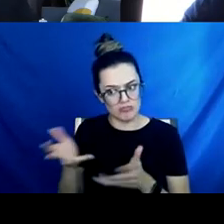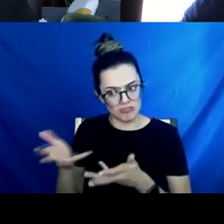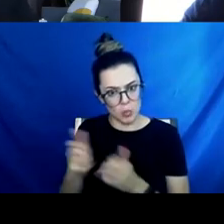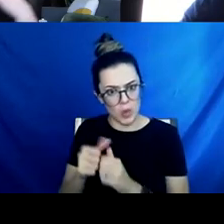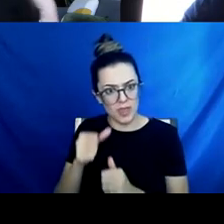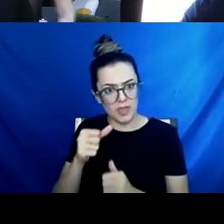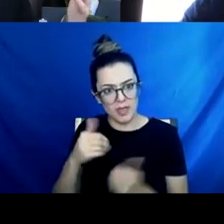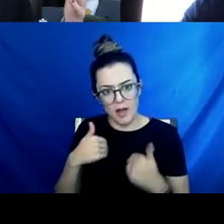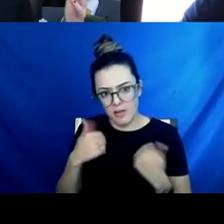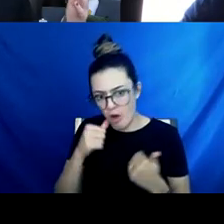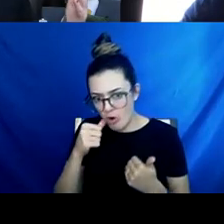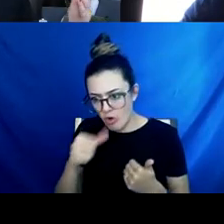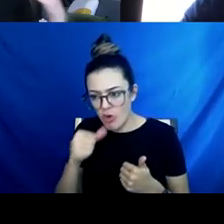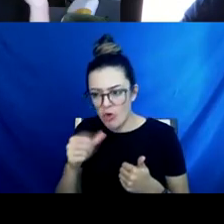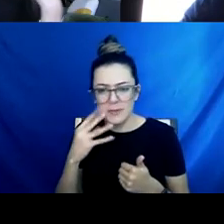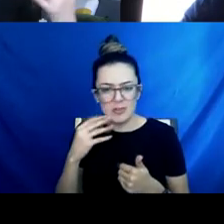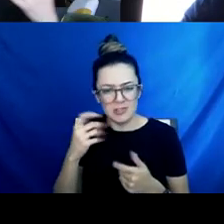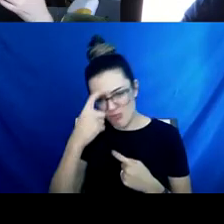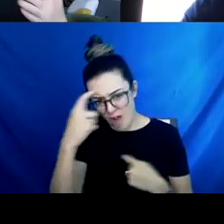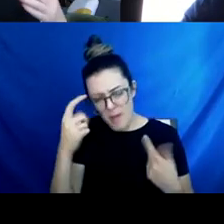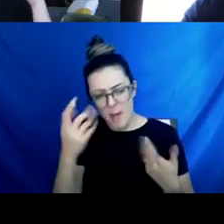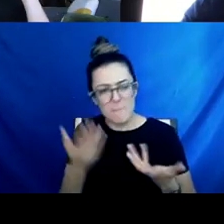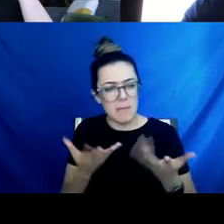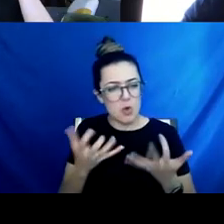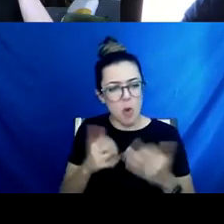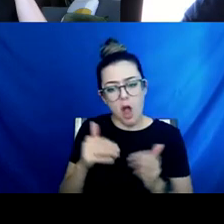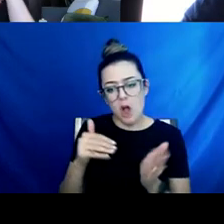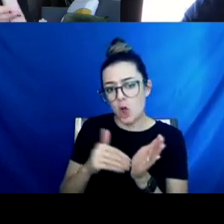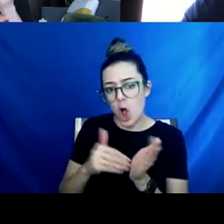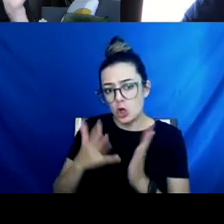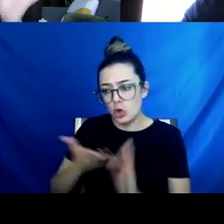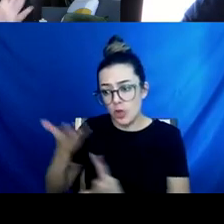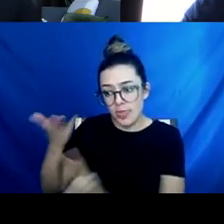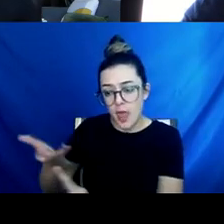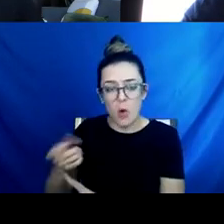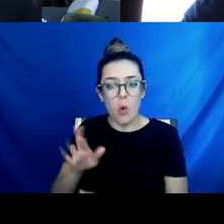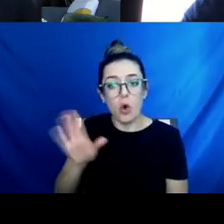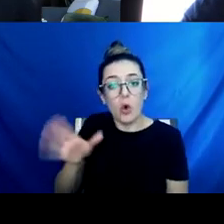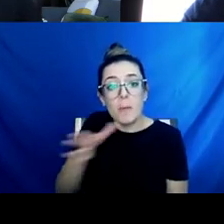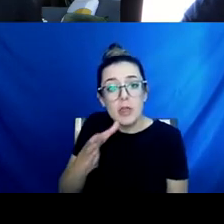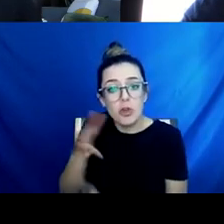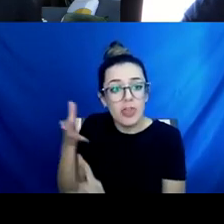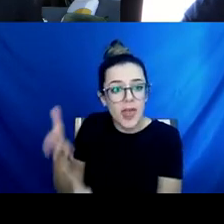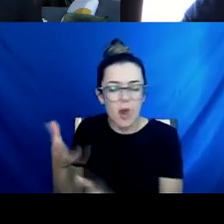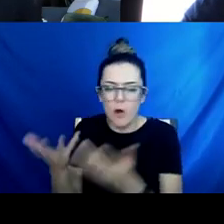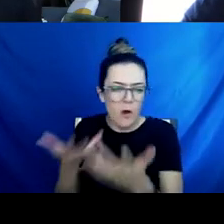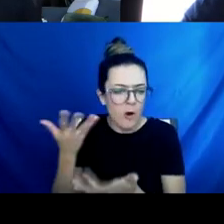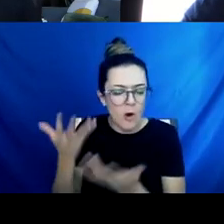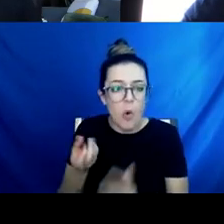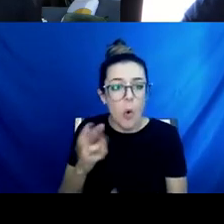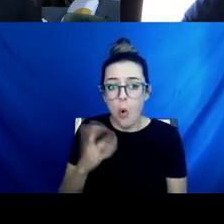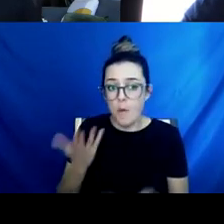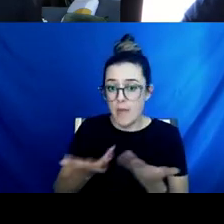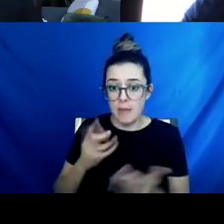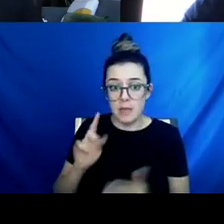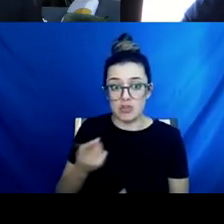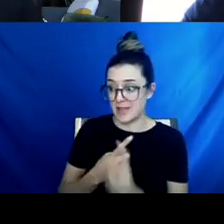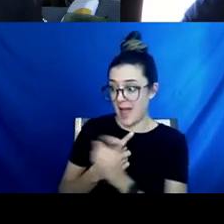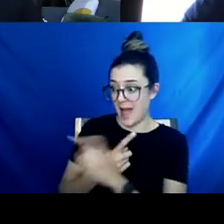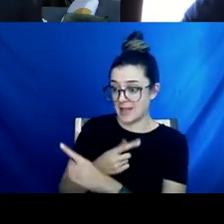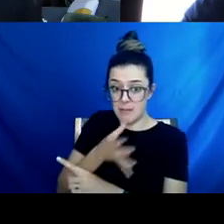Desensitization in media. Can you clarify though what you mean? Because I'm not sure if you mean that media has become desensitized in the way we cover stuff, or you mean